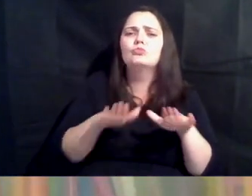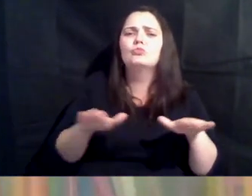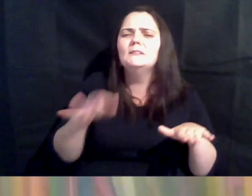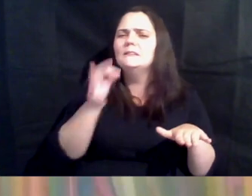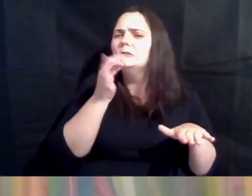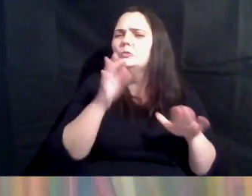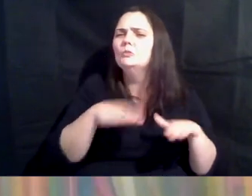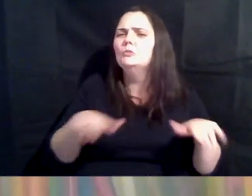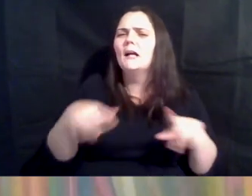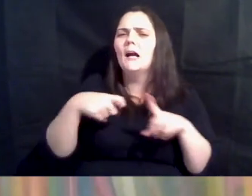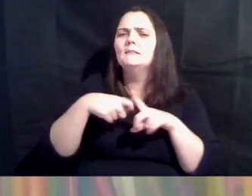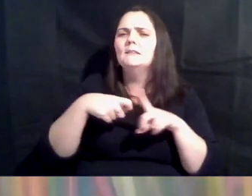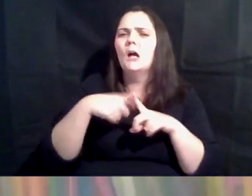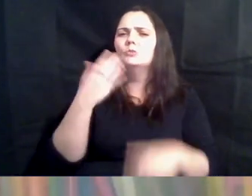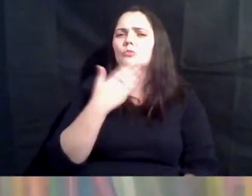call it.